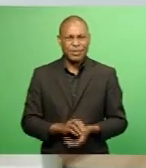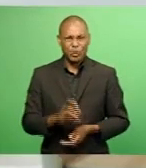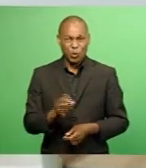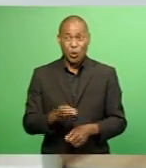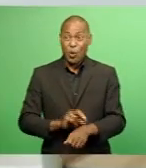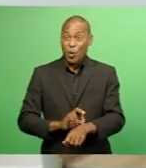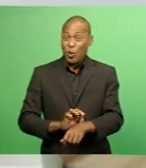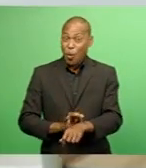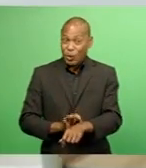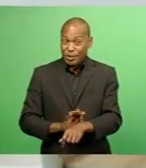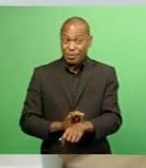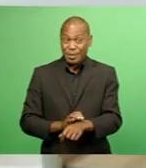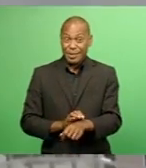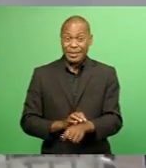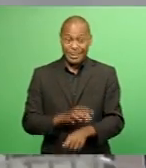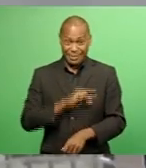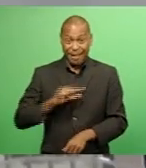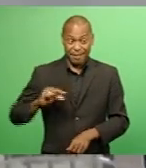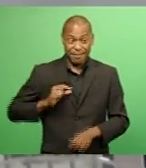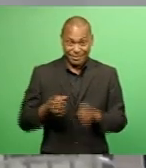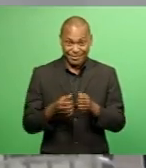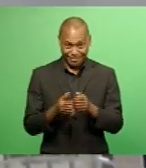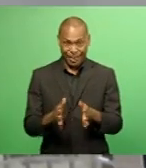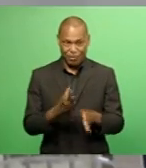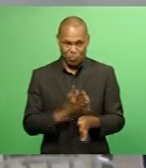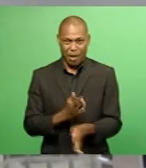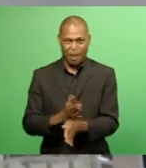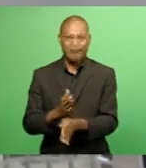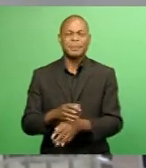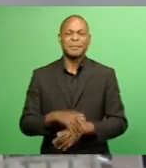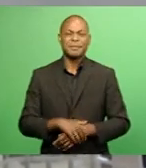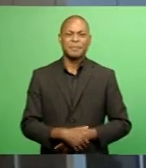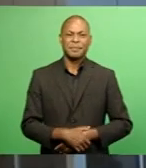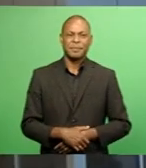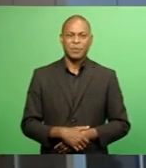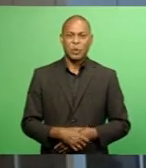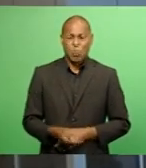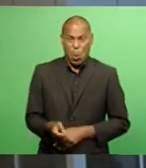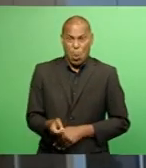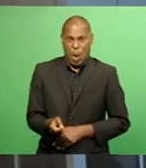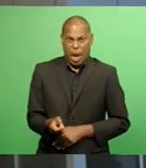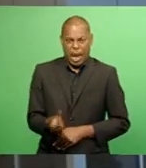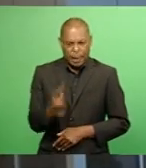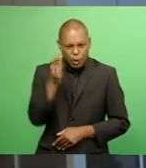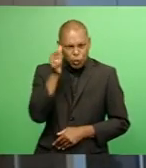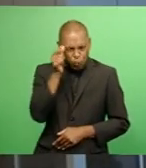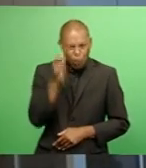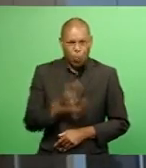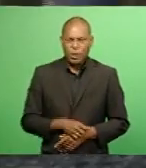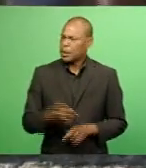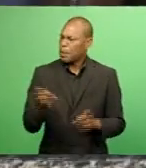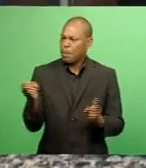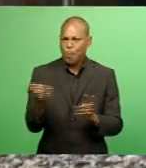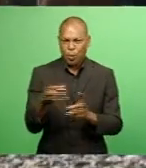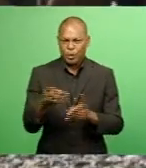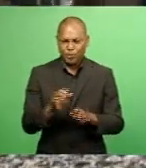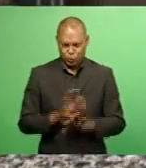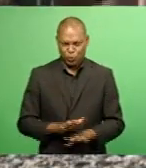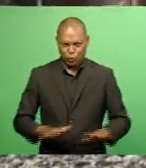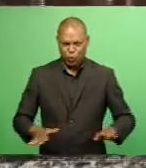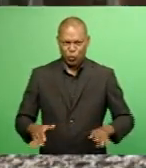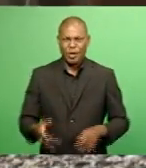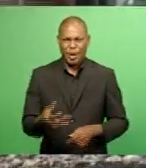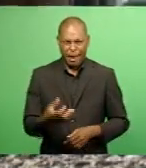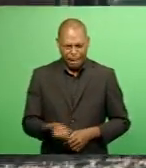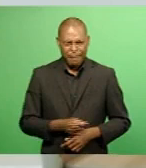starts operating at good capacity. Dr. Krupali Tapu says early detection is crucial so children can undergo treatment as soon